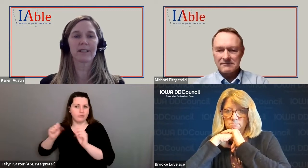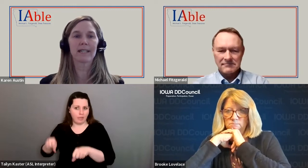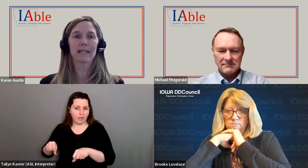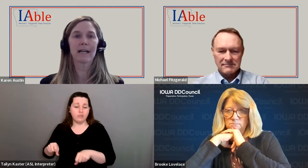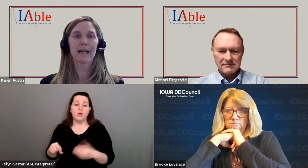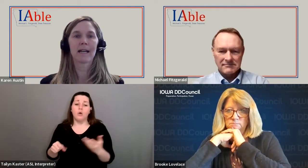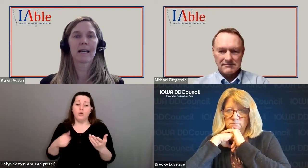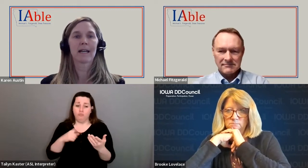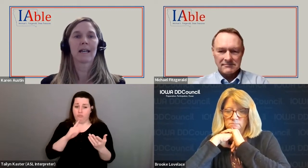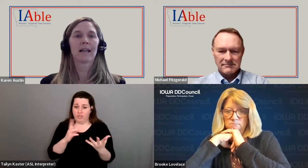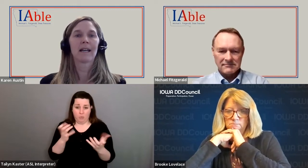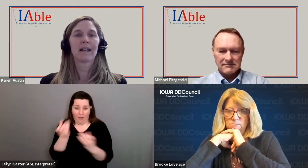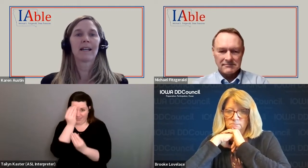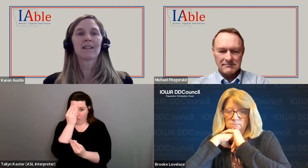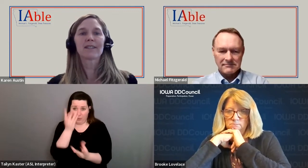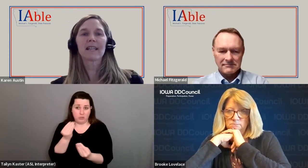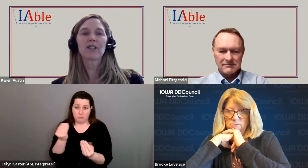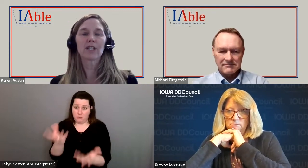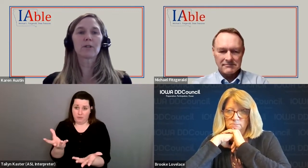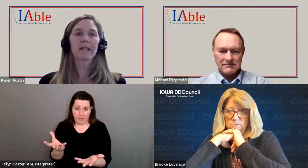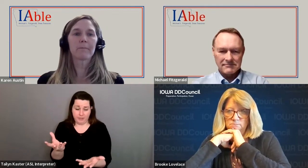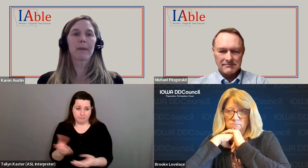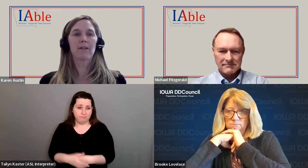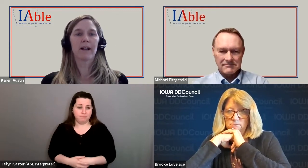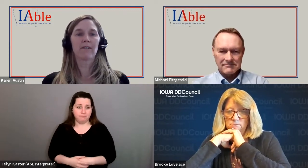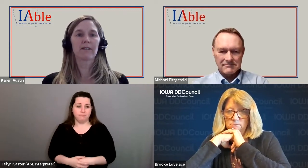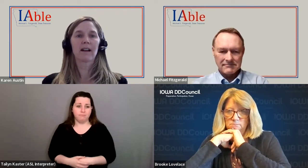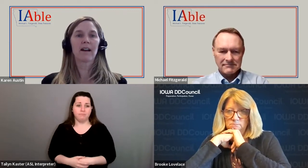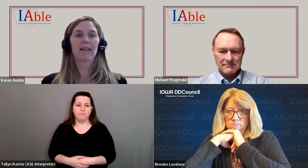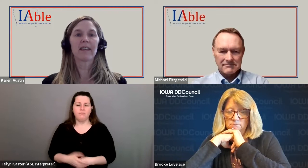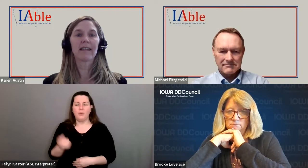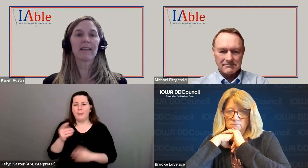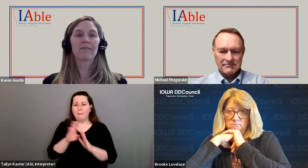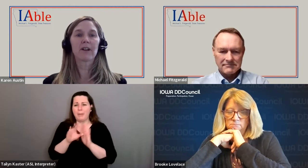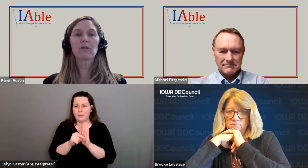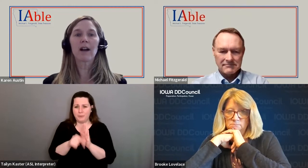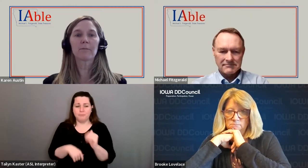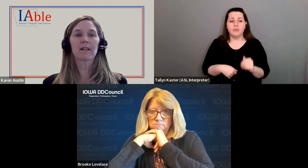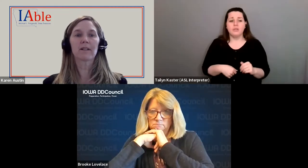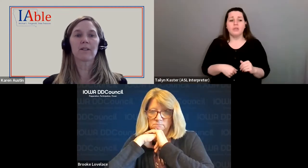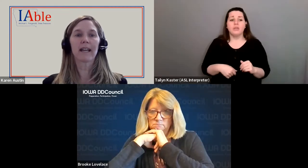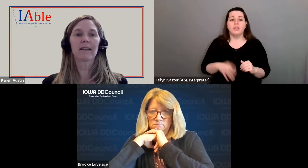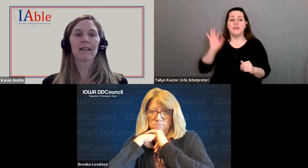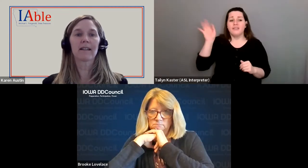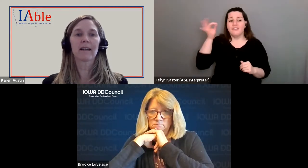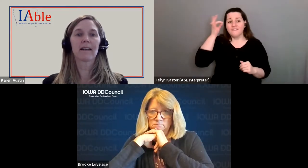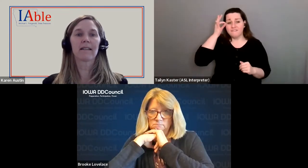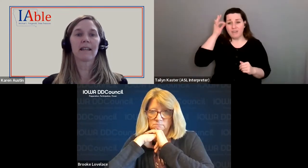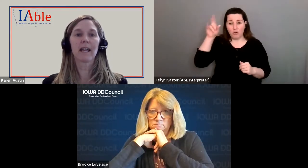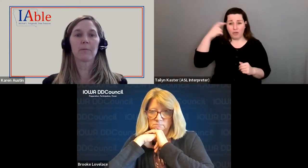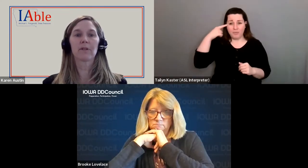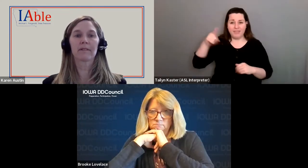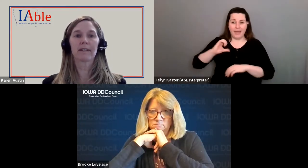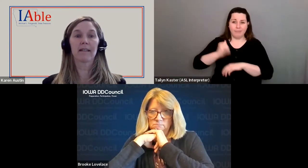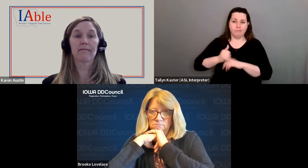information folks need. Just to give a little bit of background, the federal government created